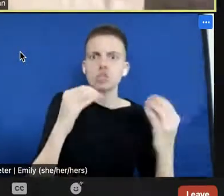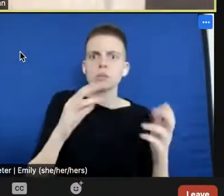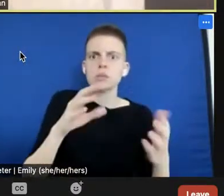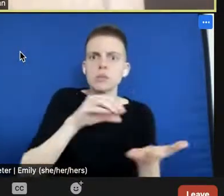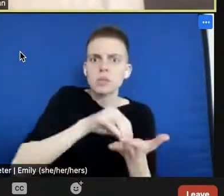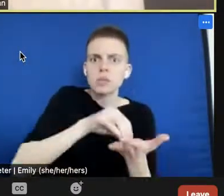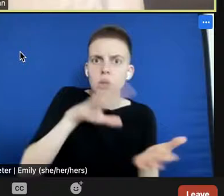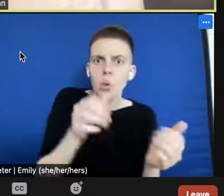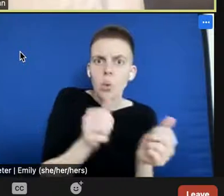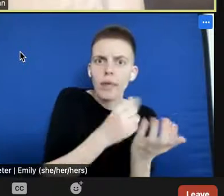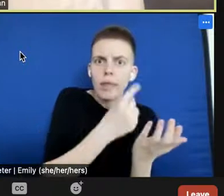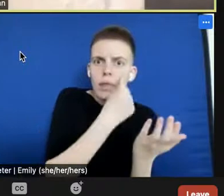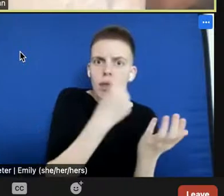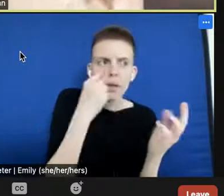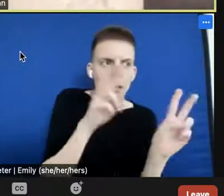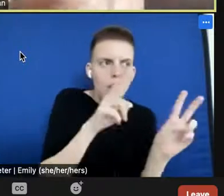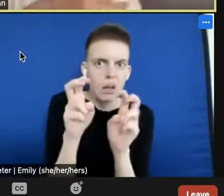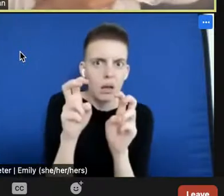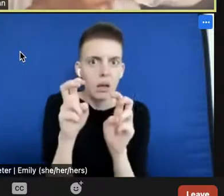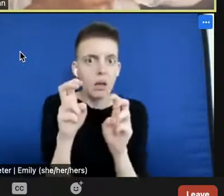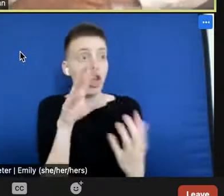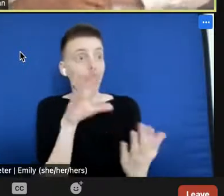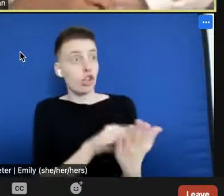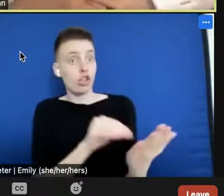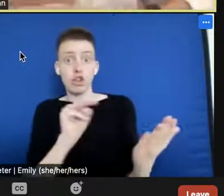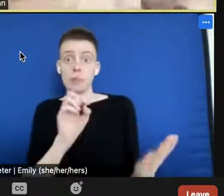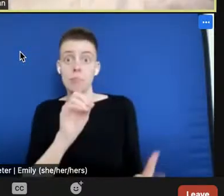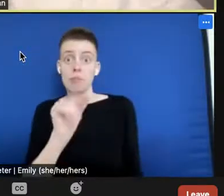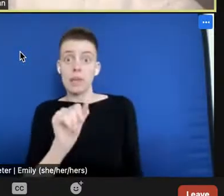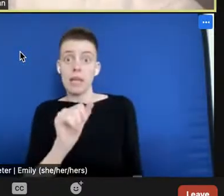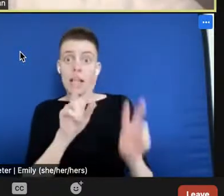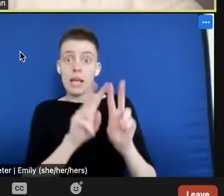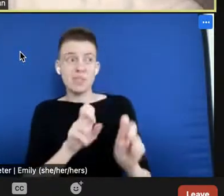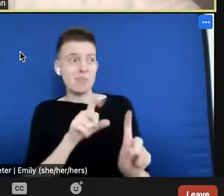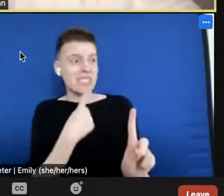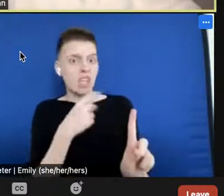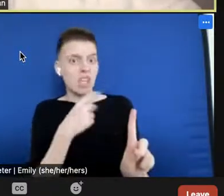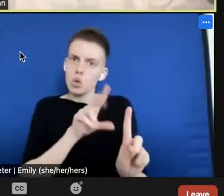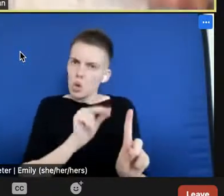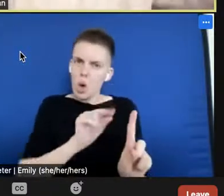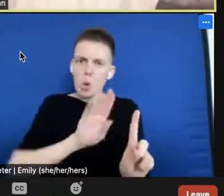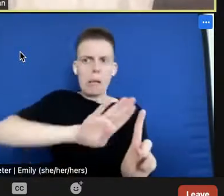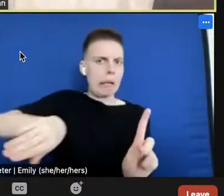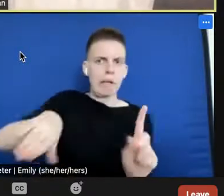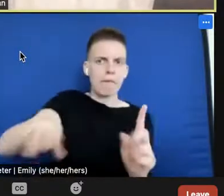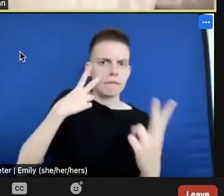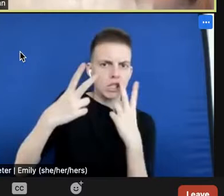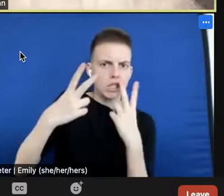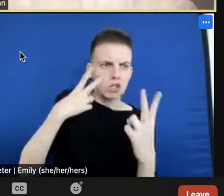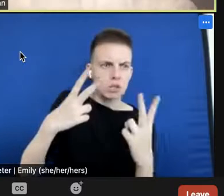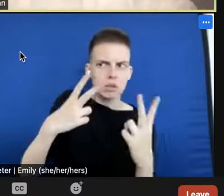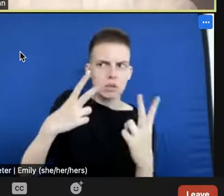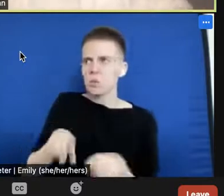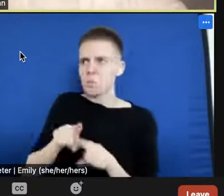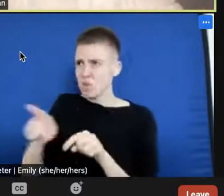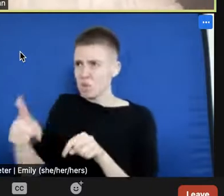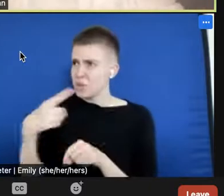assessment is sending me down path A, but these CVI people are saying go down path B. What do I do?